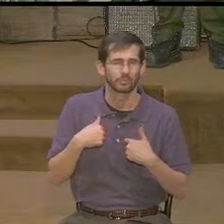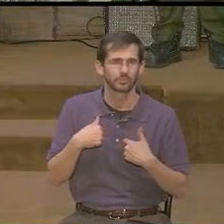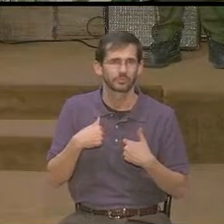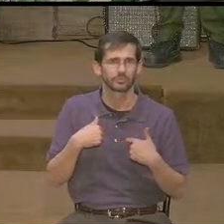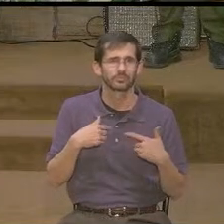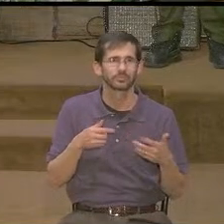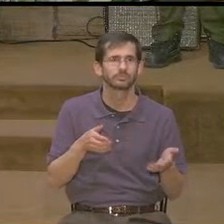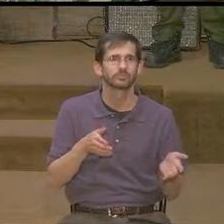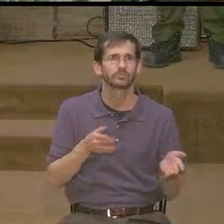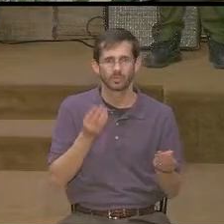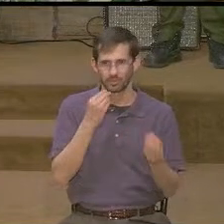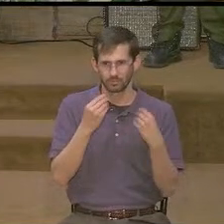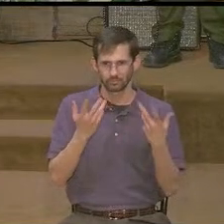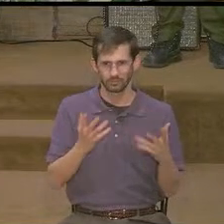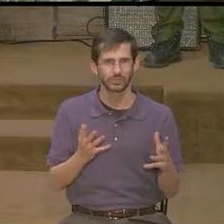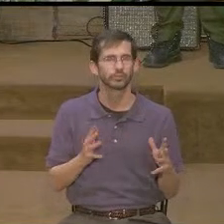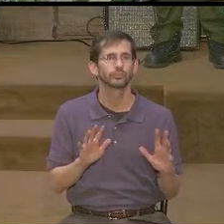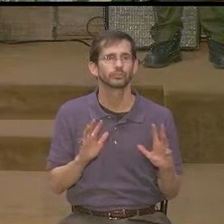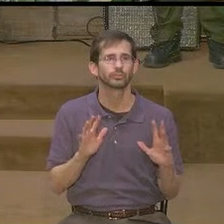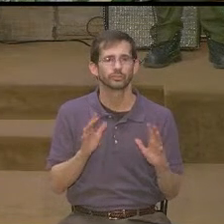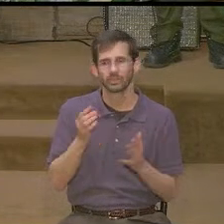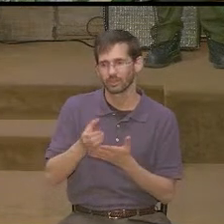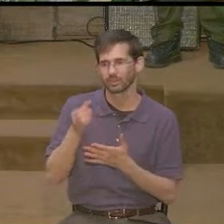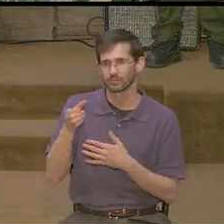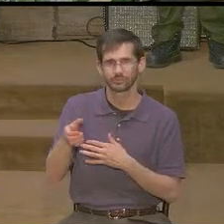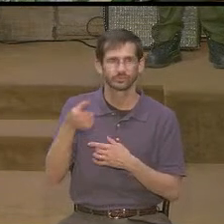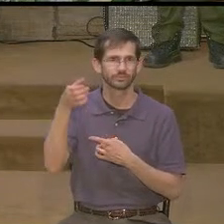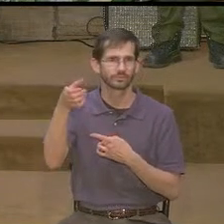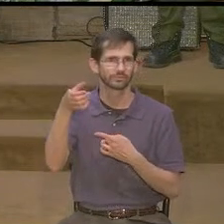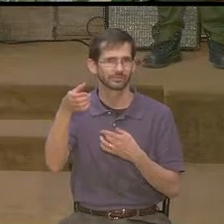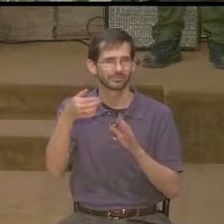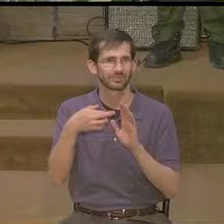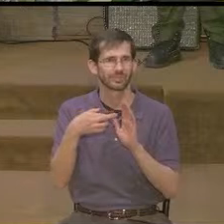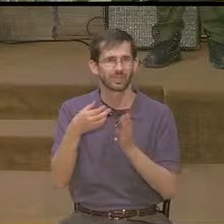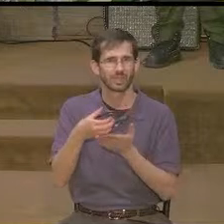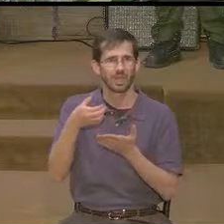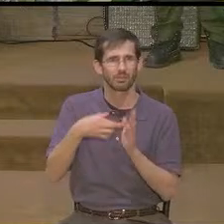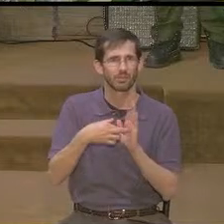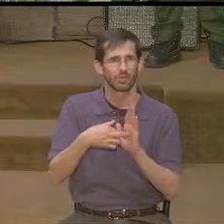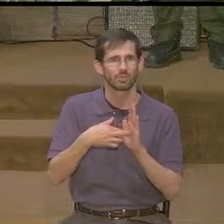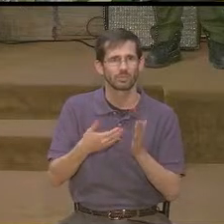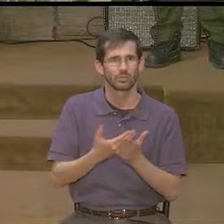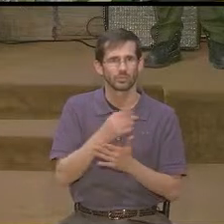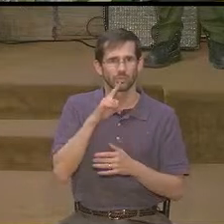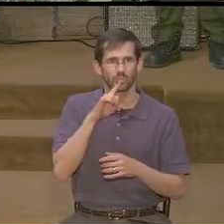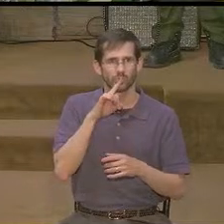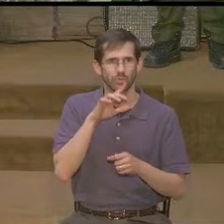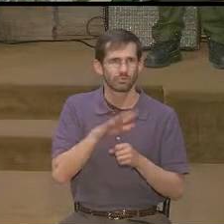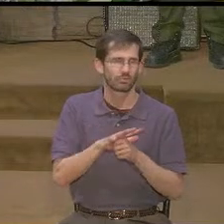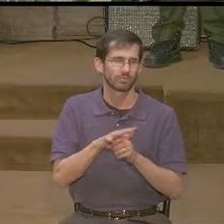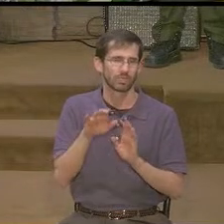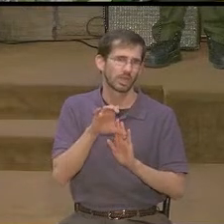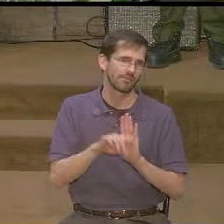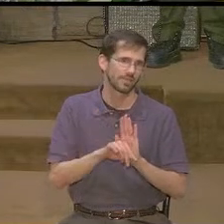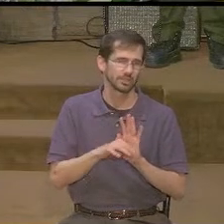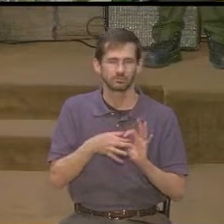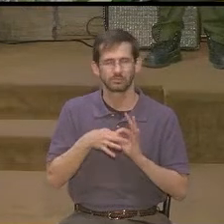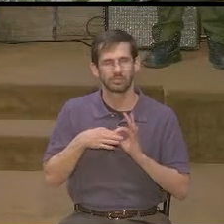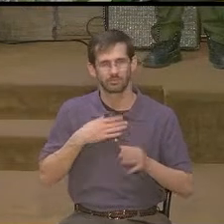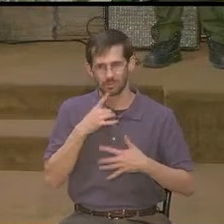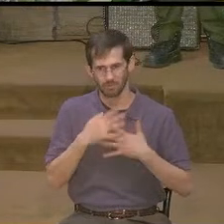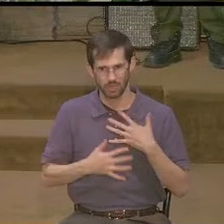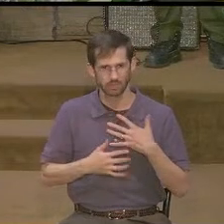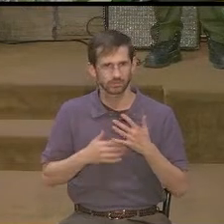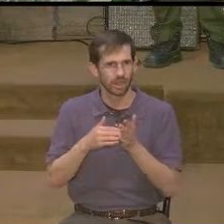And in the same manner, he also took the cup after supper, saying, this cup is a new covenant in my blood. This do as often as you drink it in remembrance